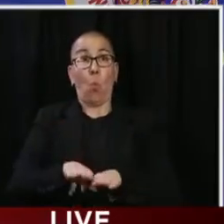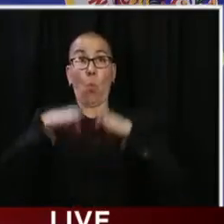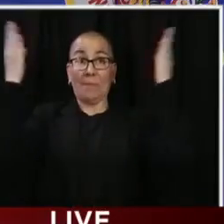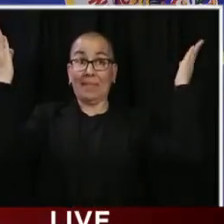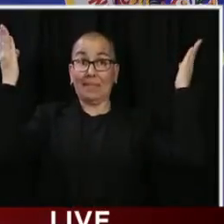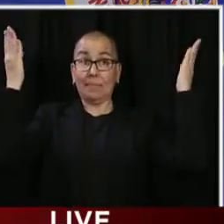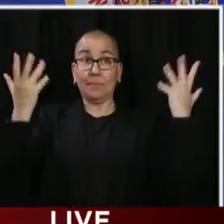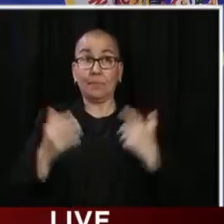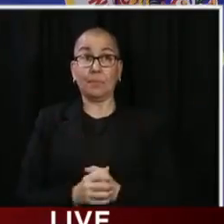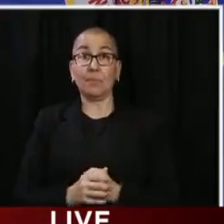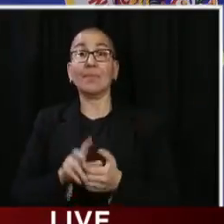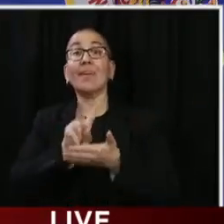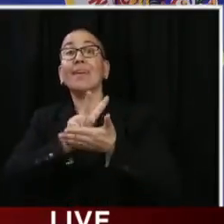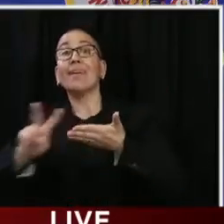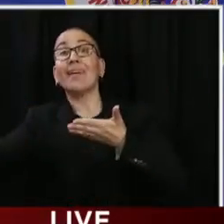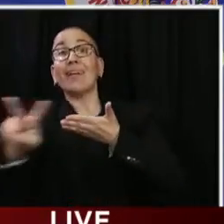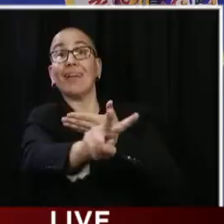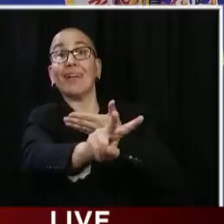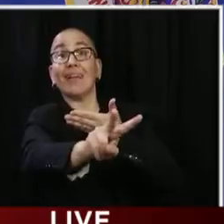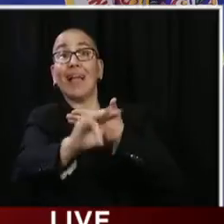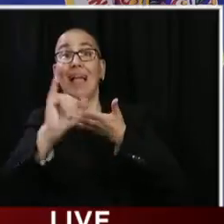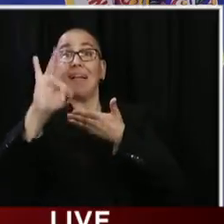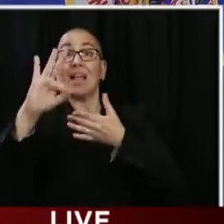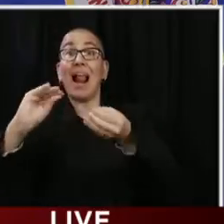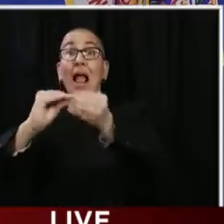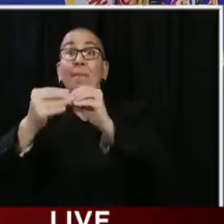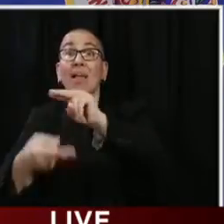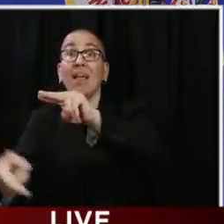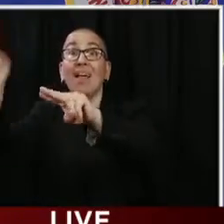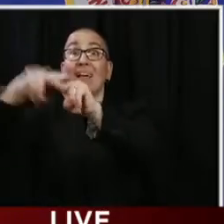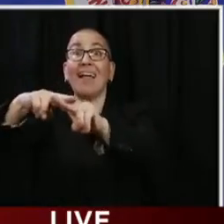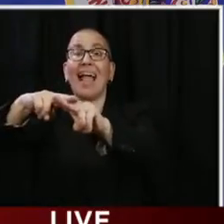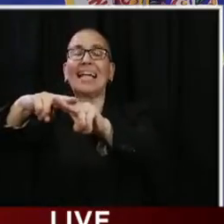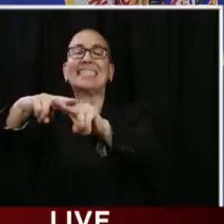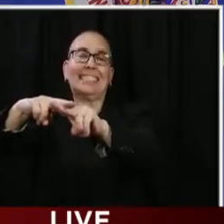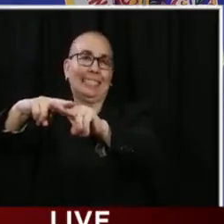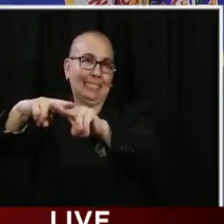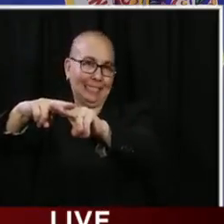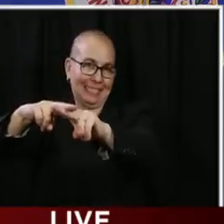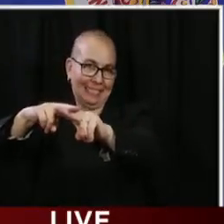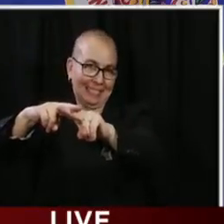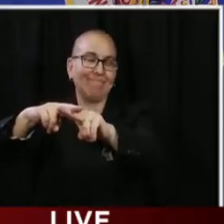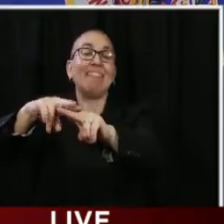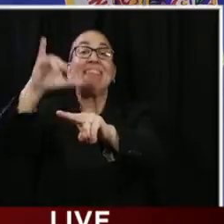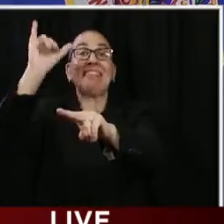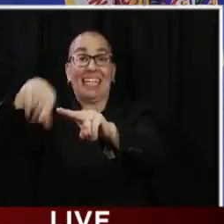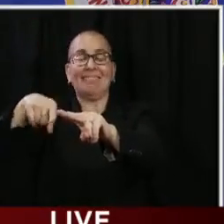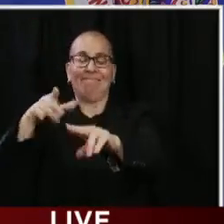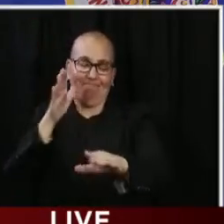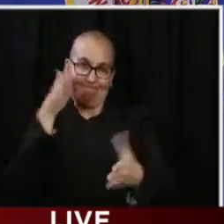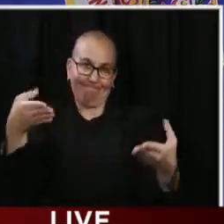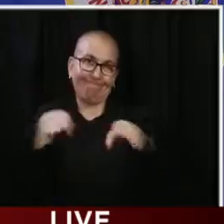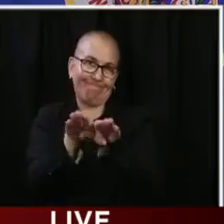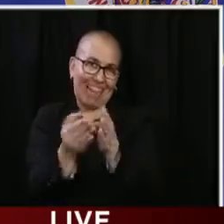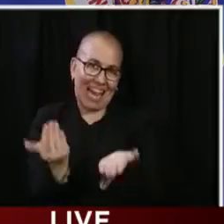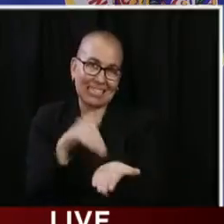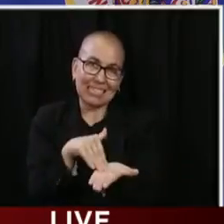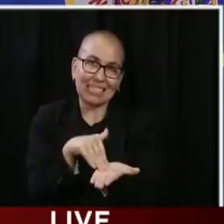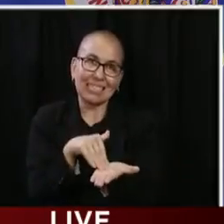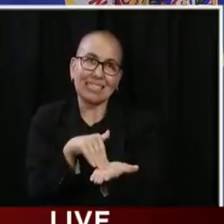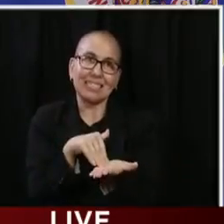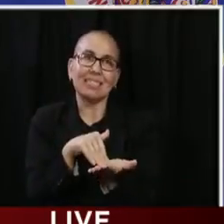make that judgment. So I'll tell you what we keep looking at with all the data that's